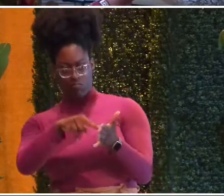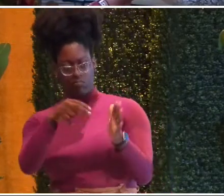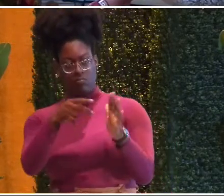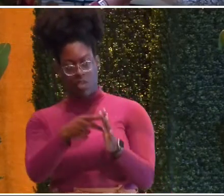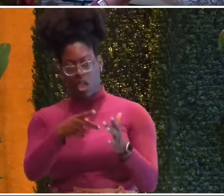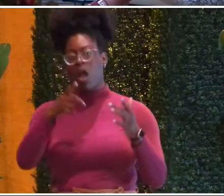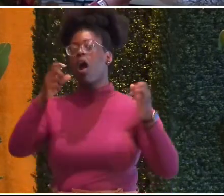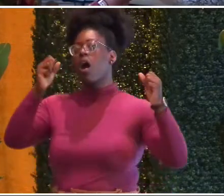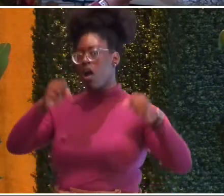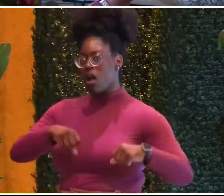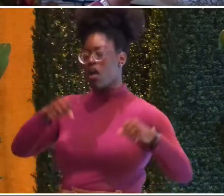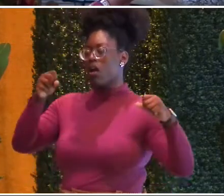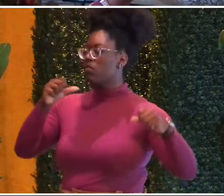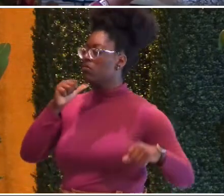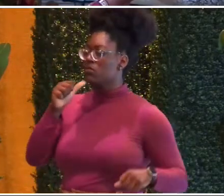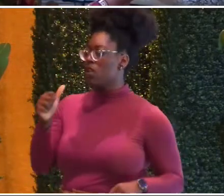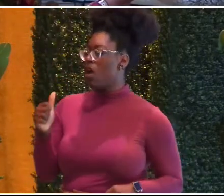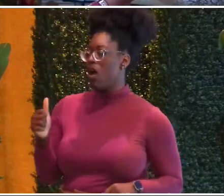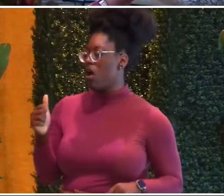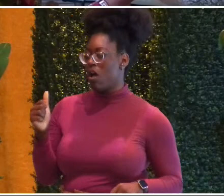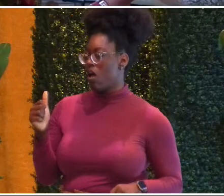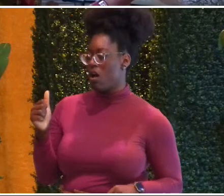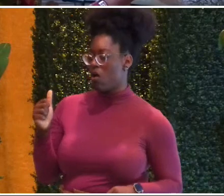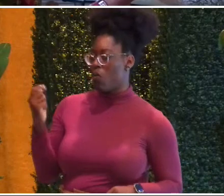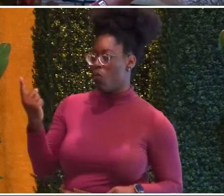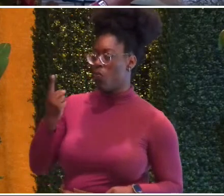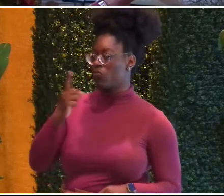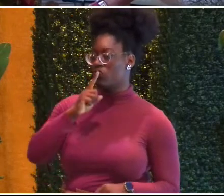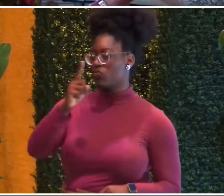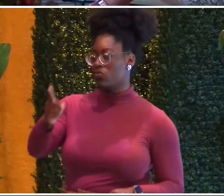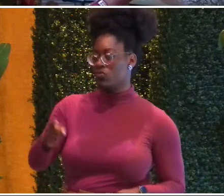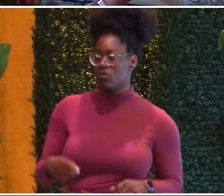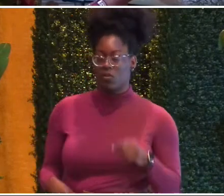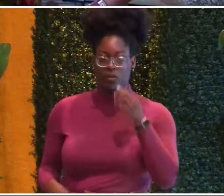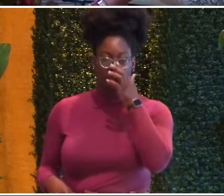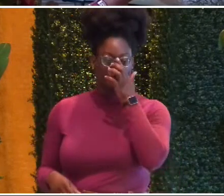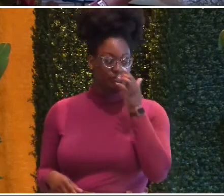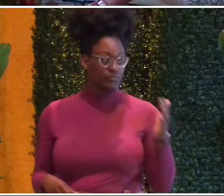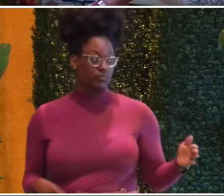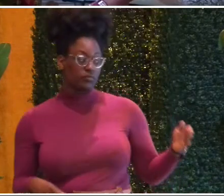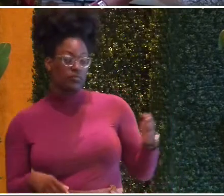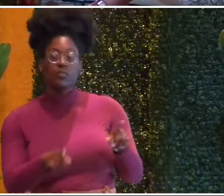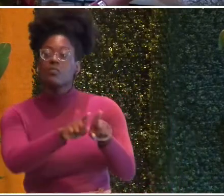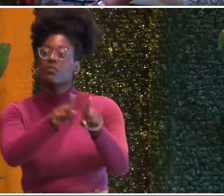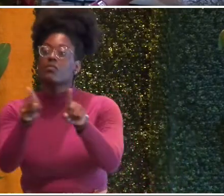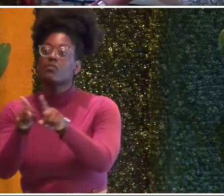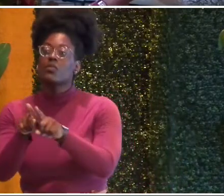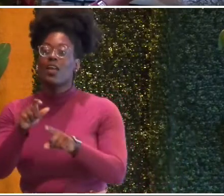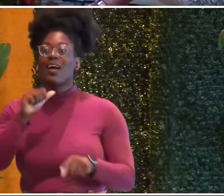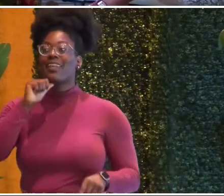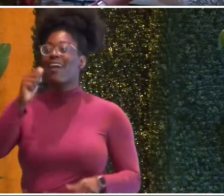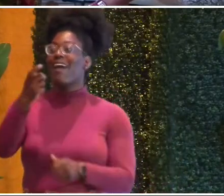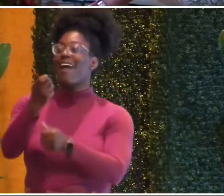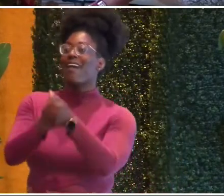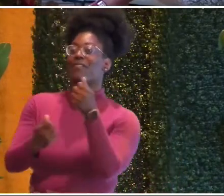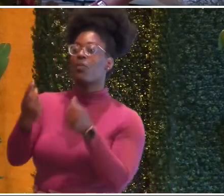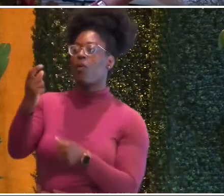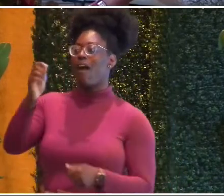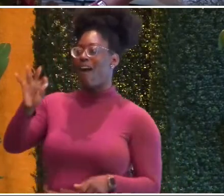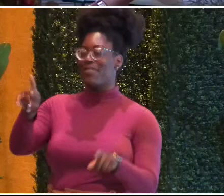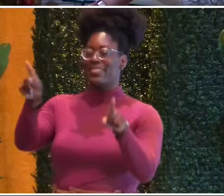I love that. And I just, not everyone of the same gender is tender.